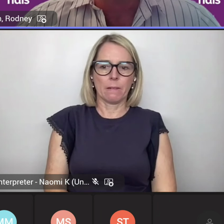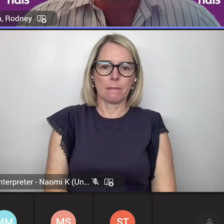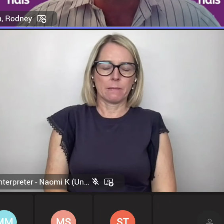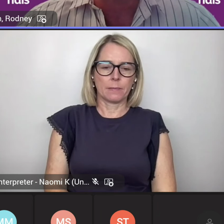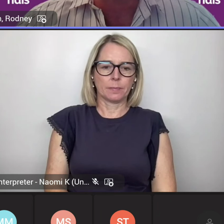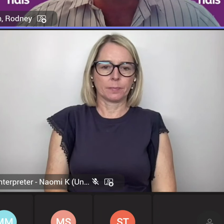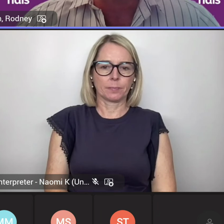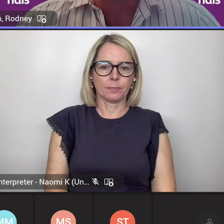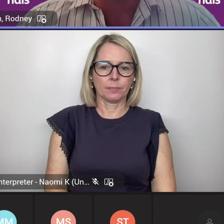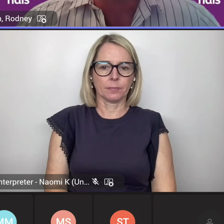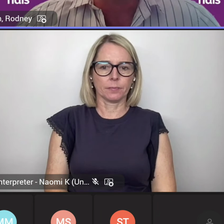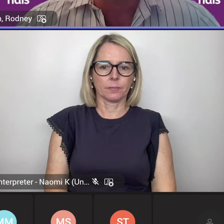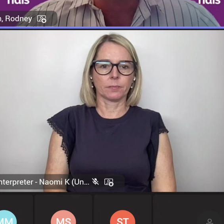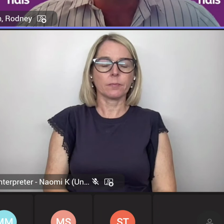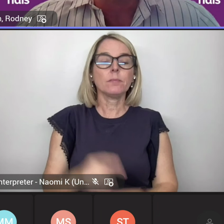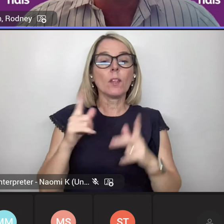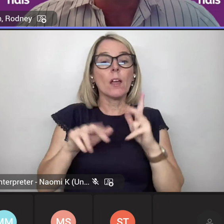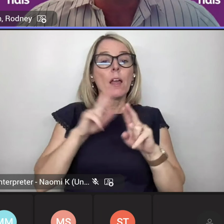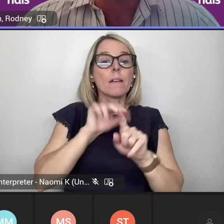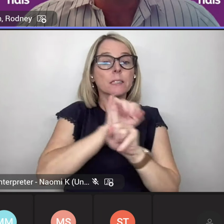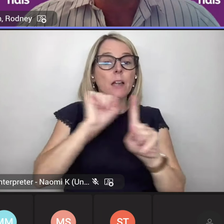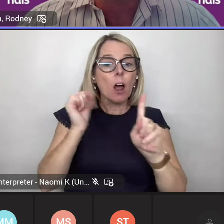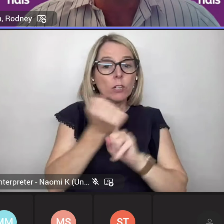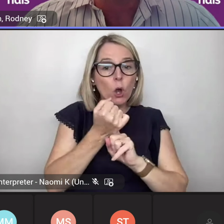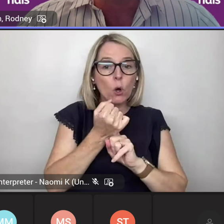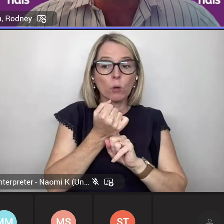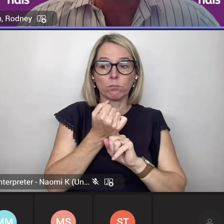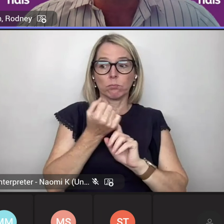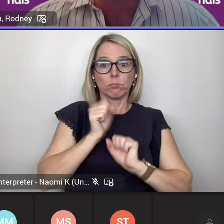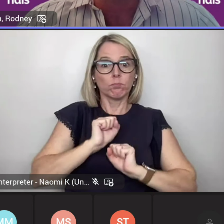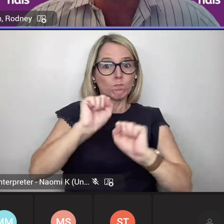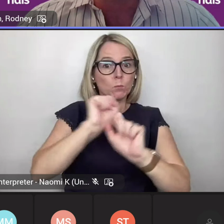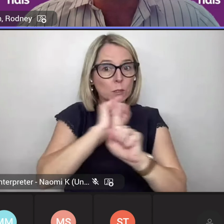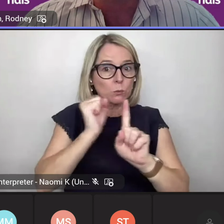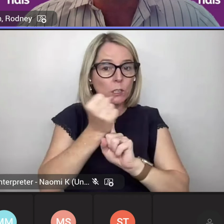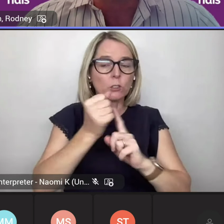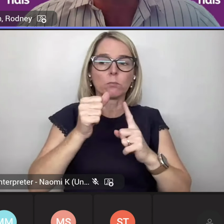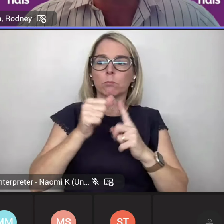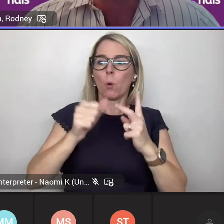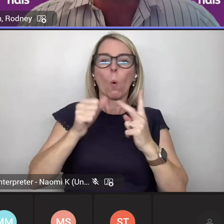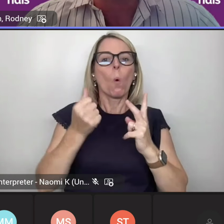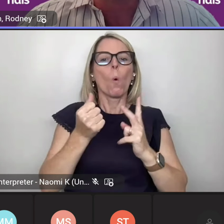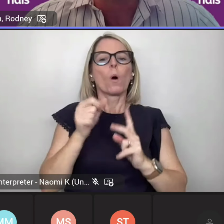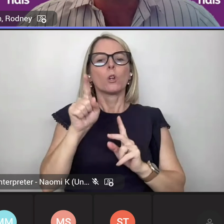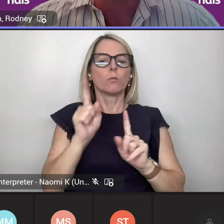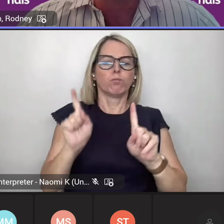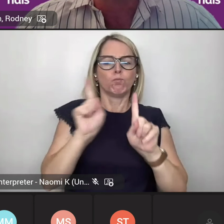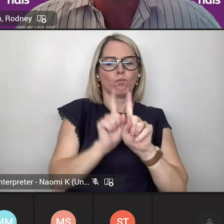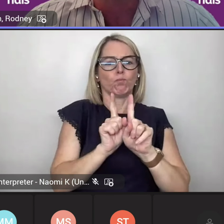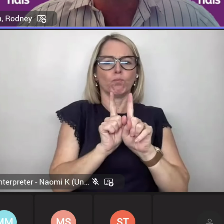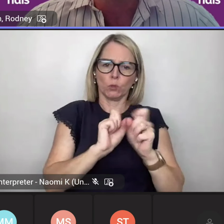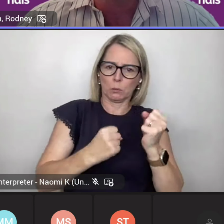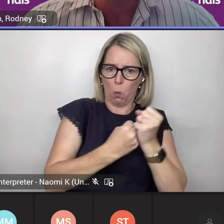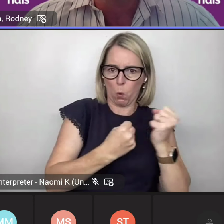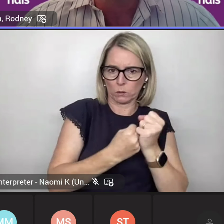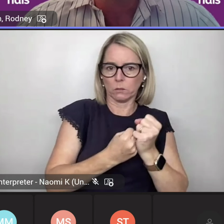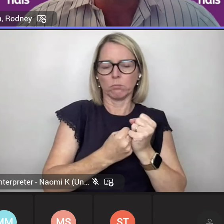If you wish to discuss a scenario involving yourself or the person you represent, please contact the NDIA for